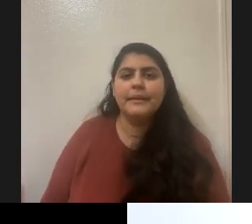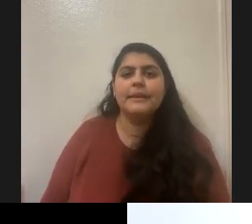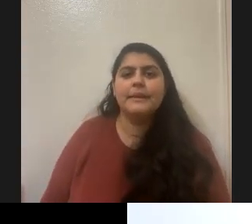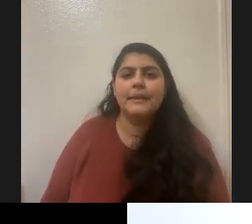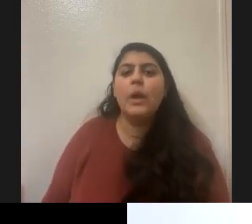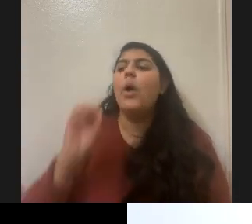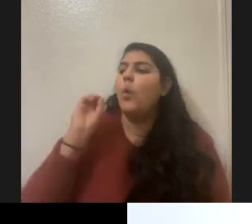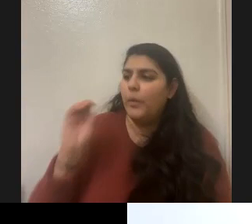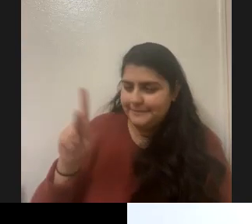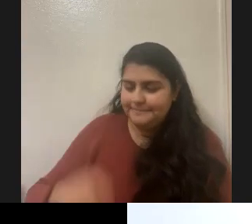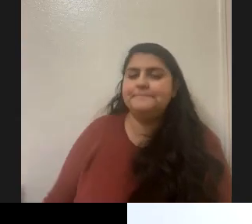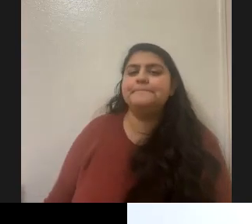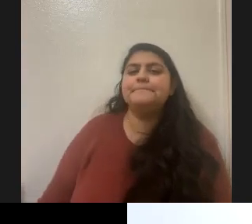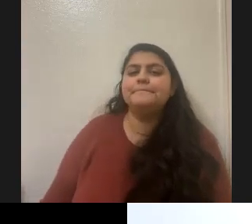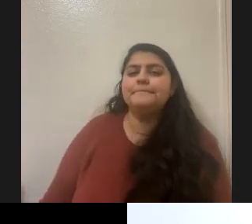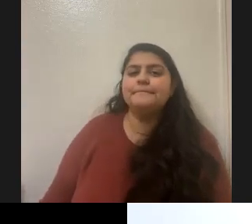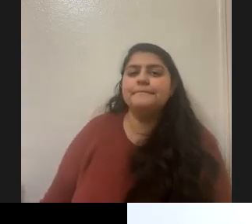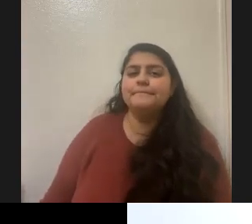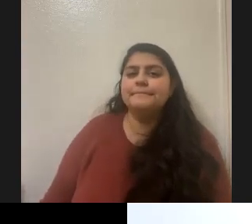Okie dokie.